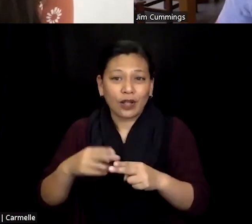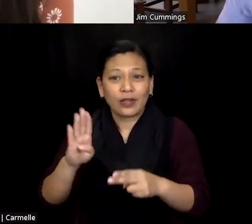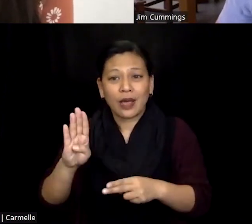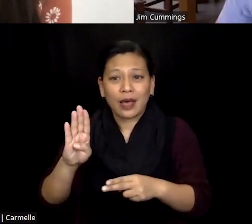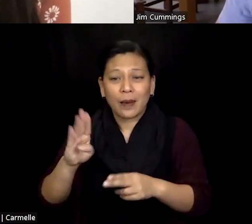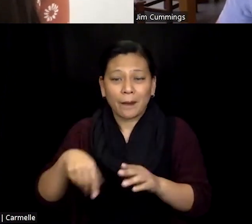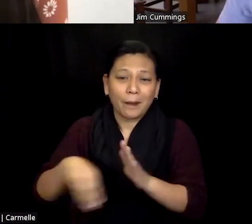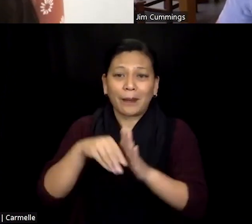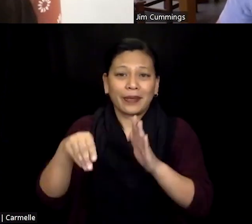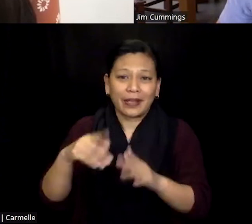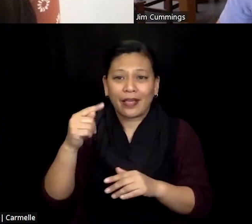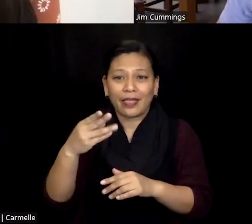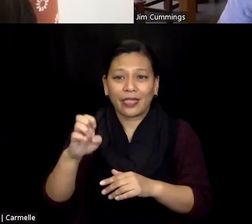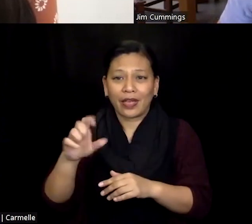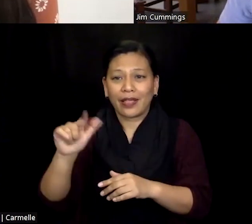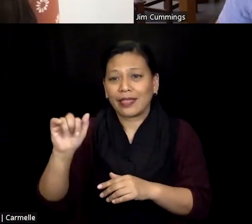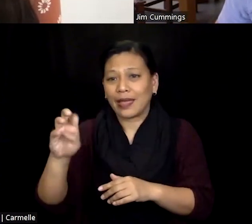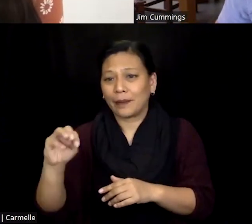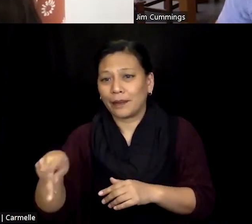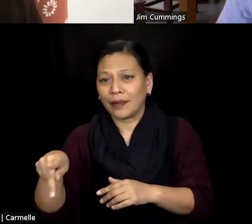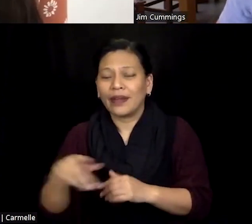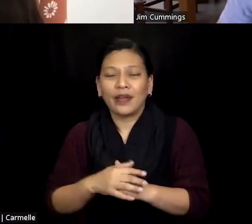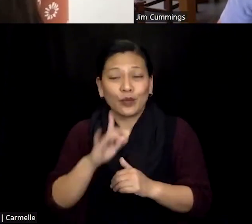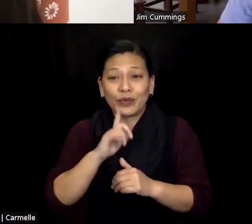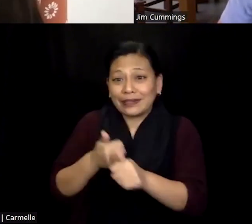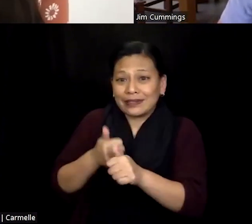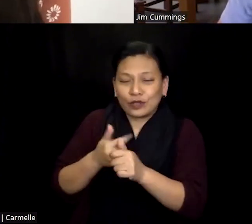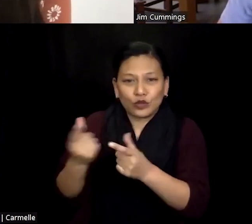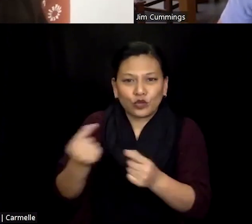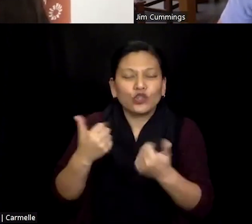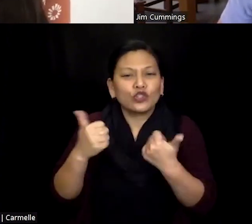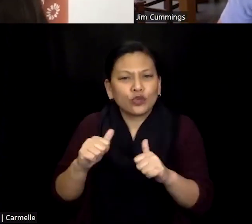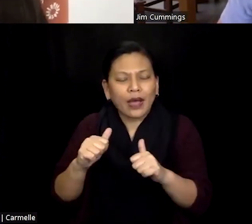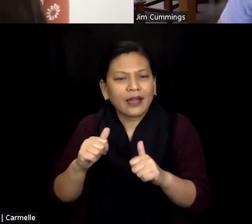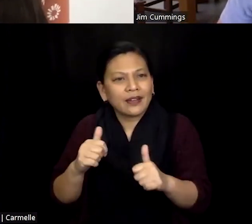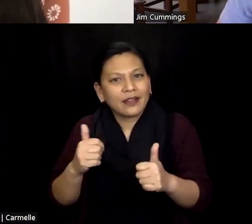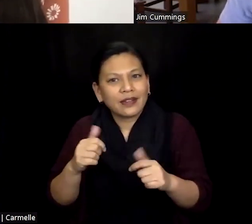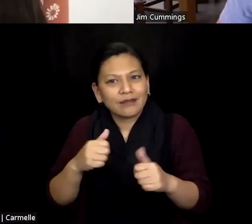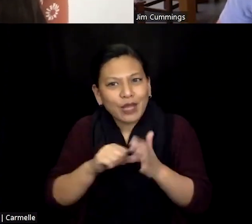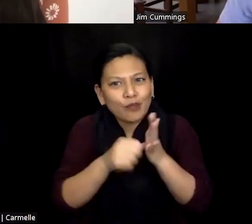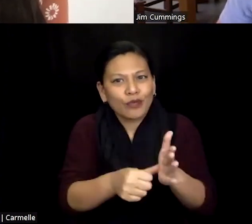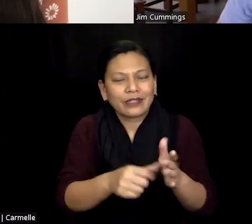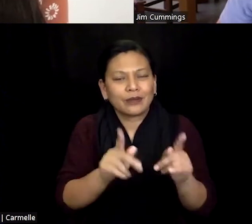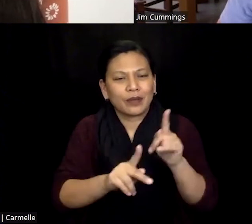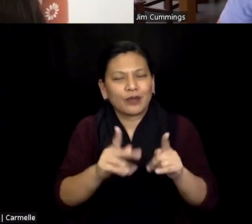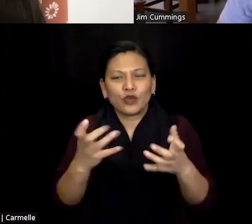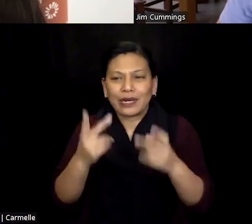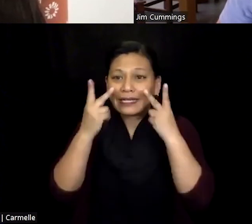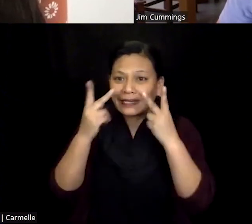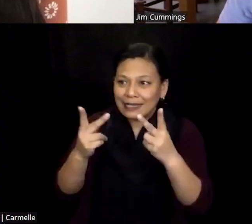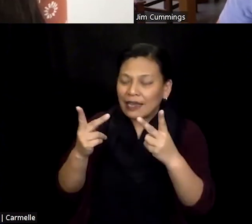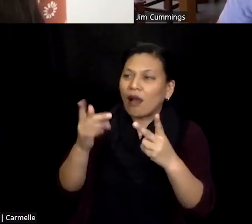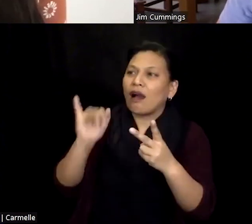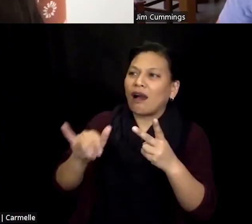that when you're making stuff like this, you do as much work as you possibly can to bump the lamp, because you've got to impress people. It has to be something that stands